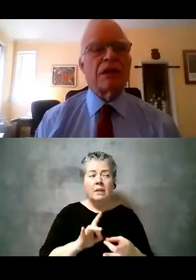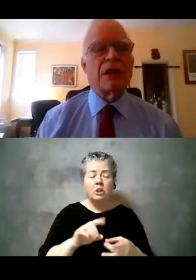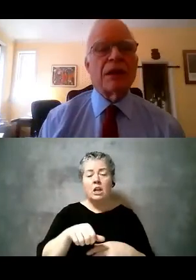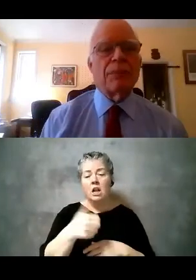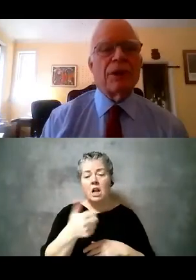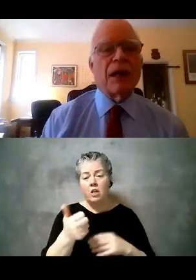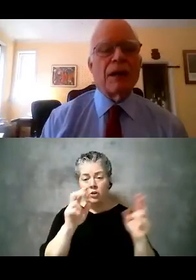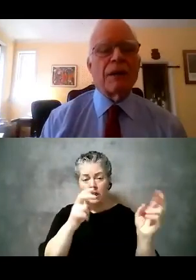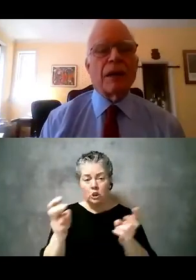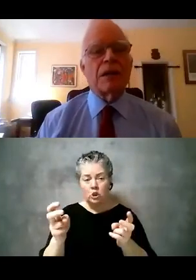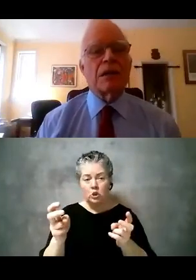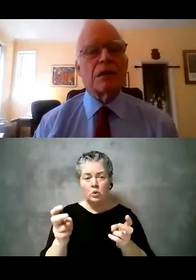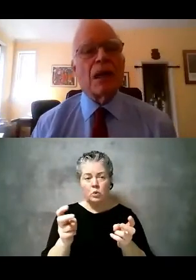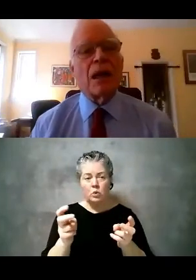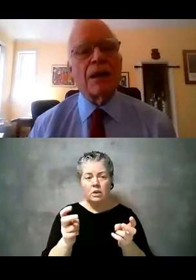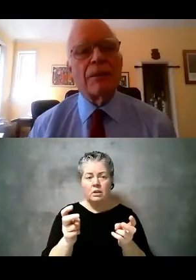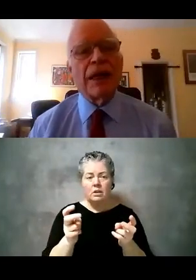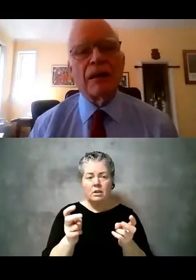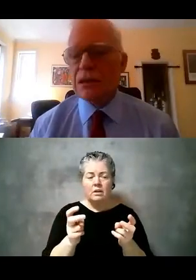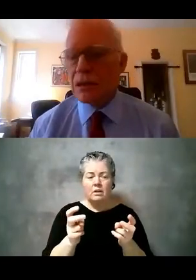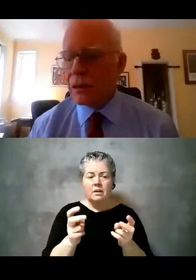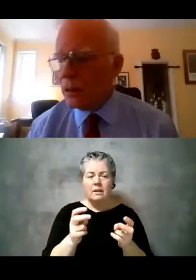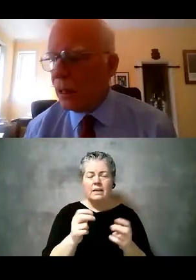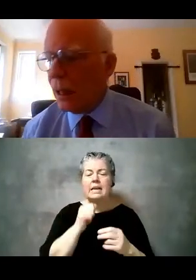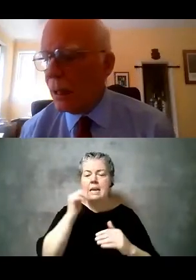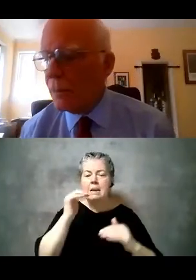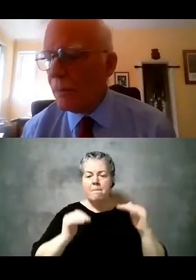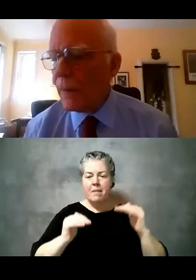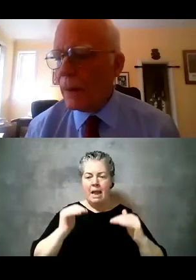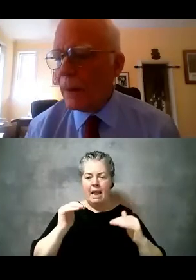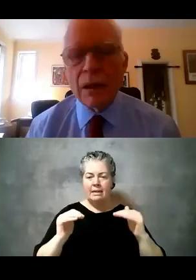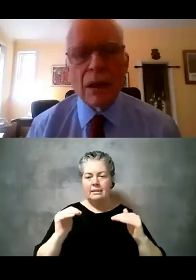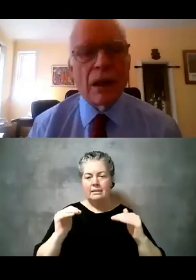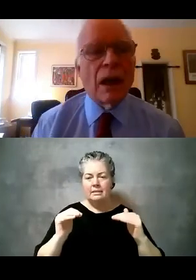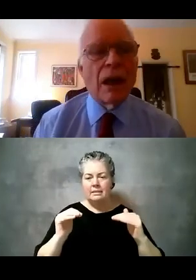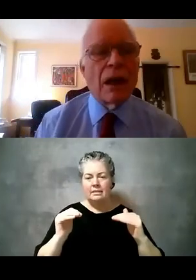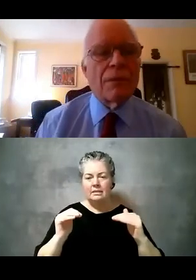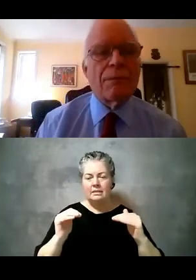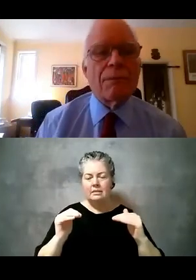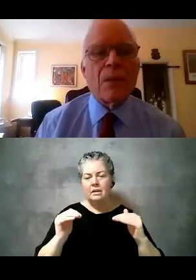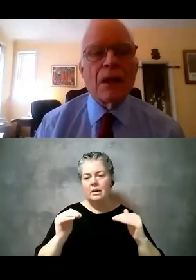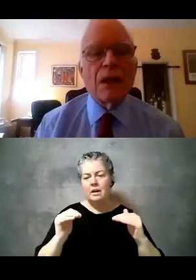issue that's coming up a lot is imbalanced